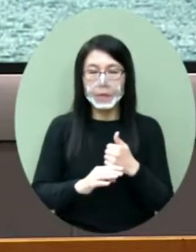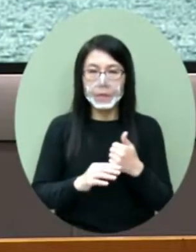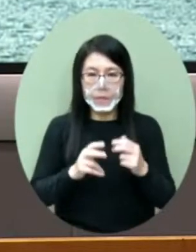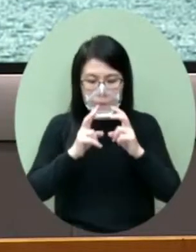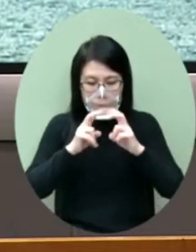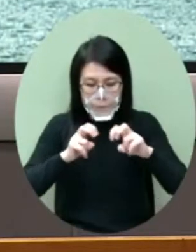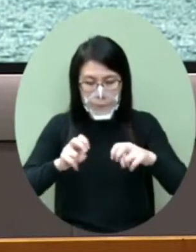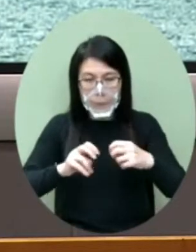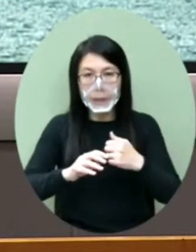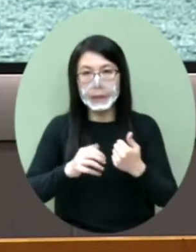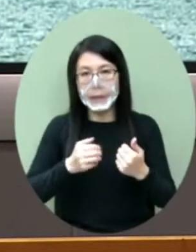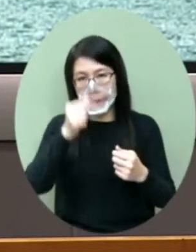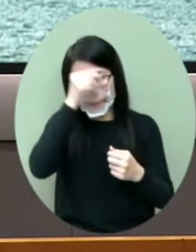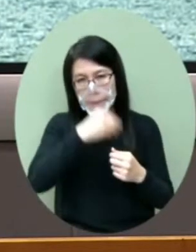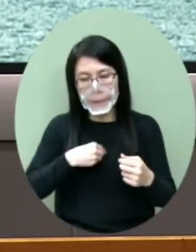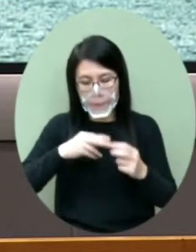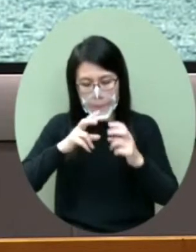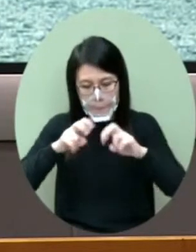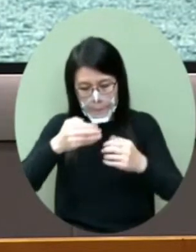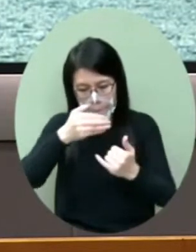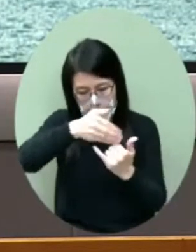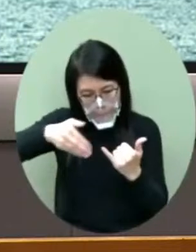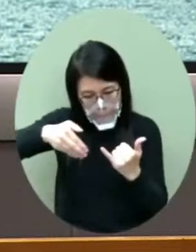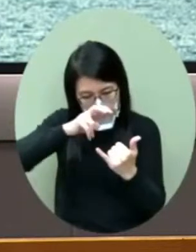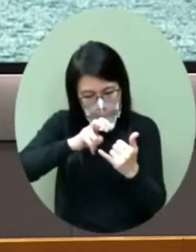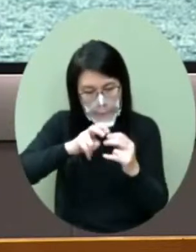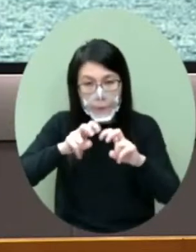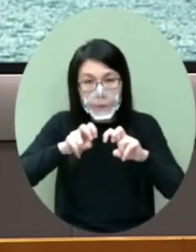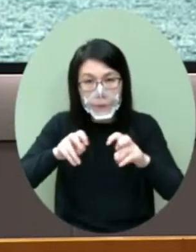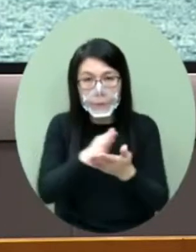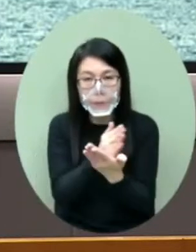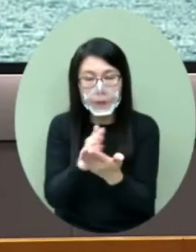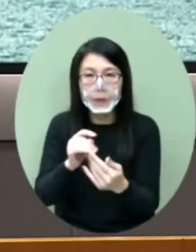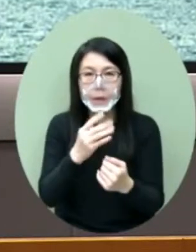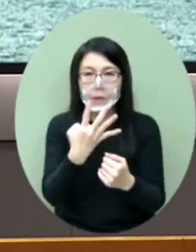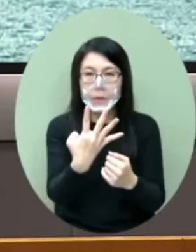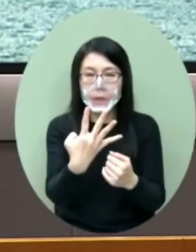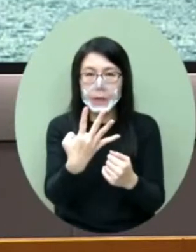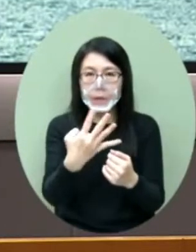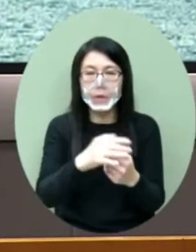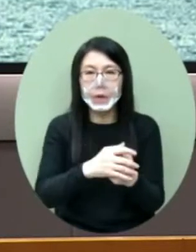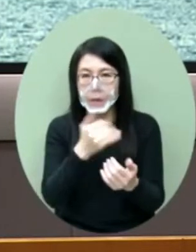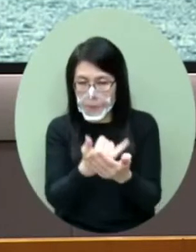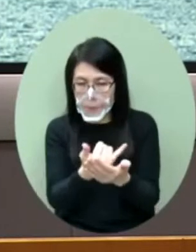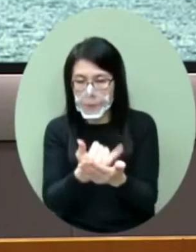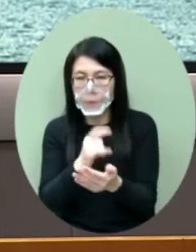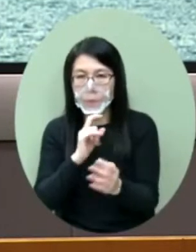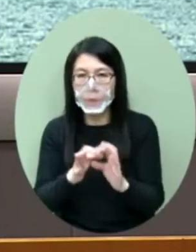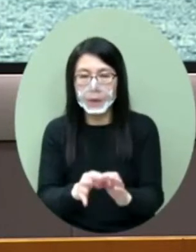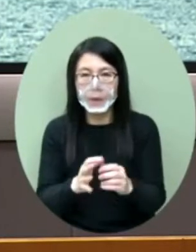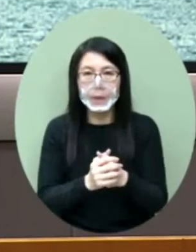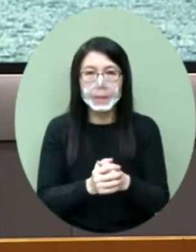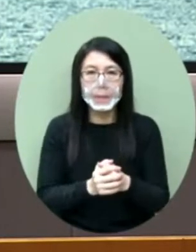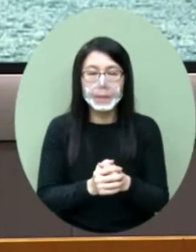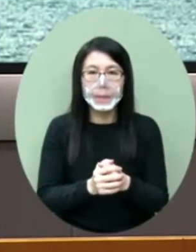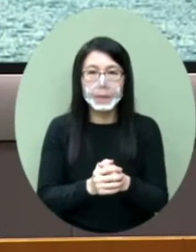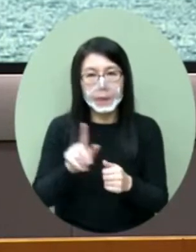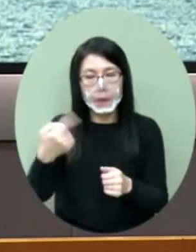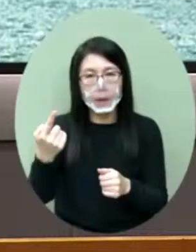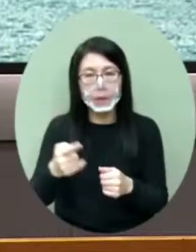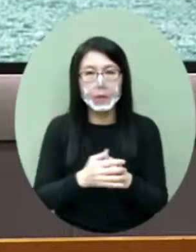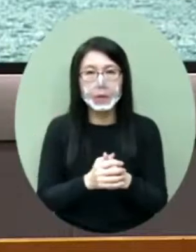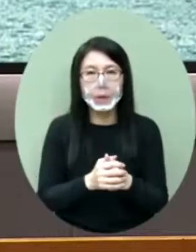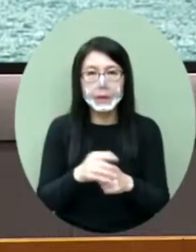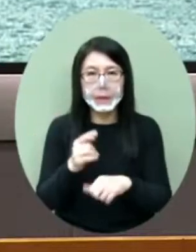Our forensic pathologists had done some preliminary analysis, 4 of which were died with COVID,